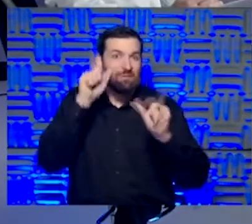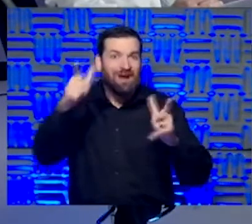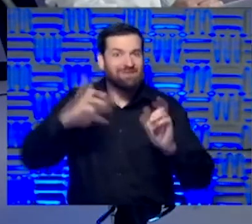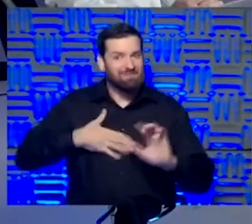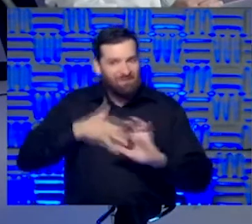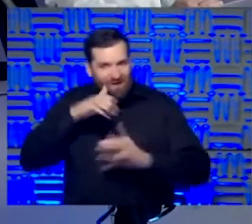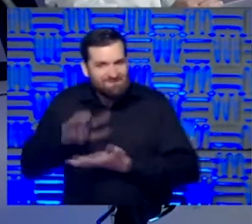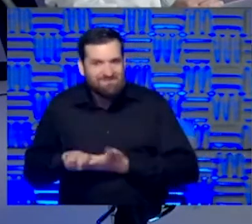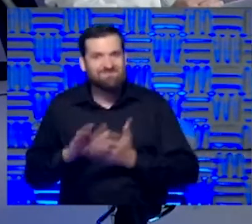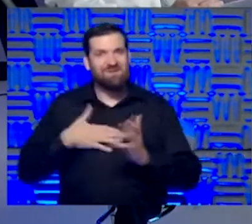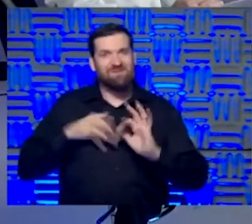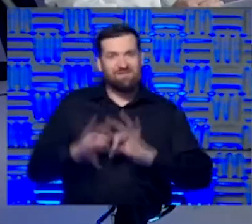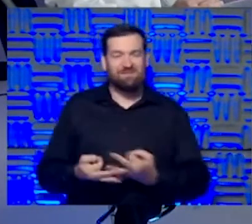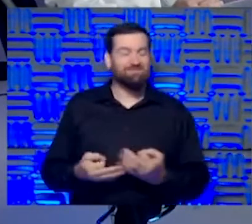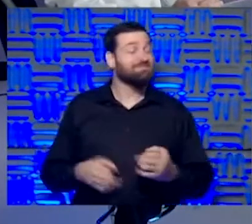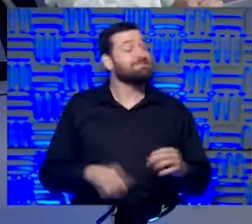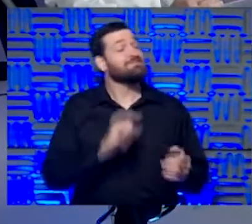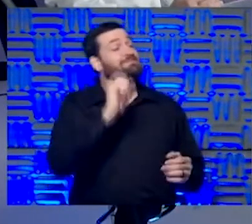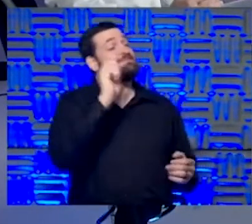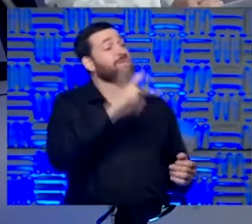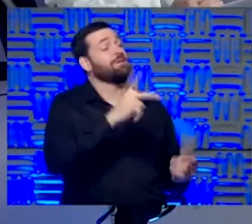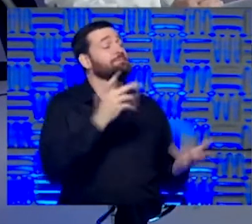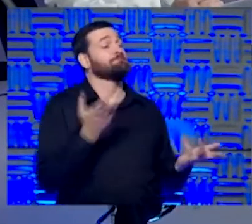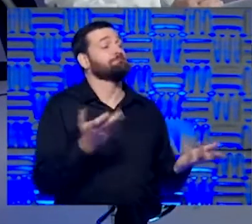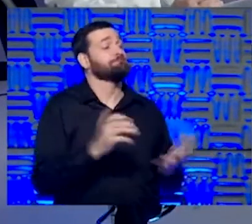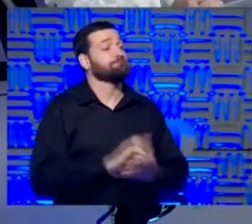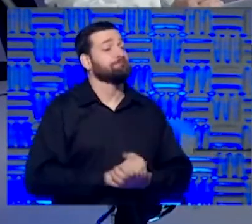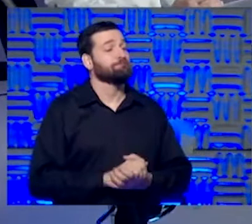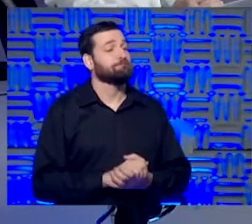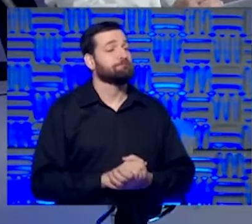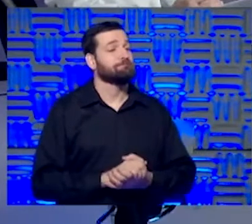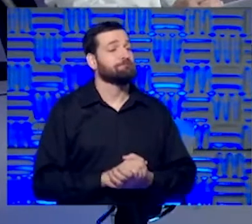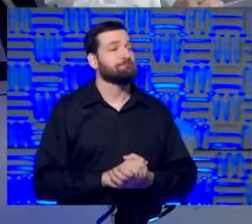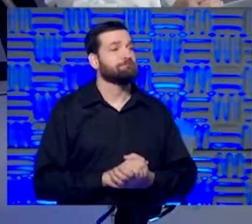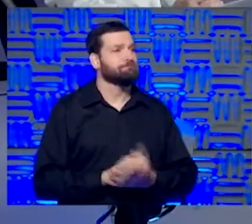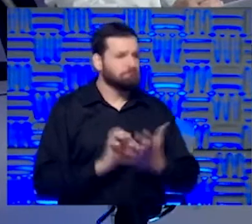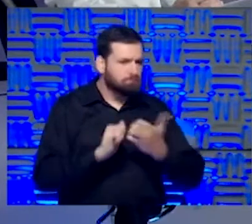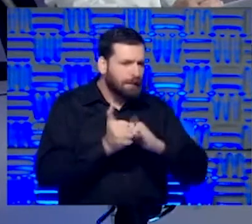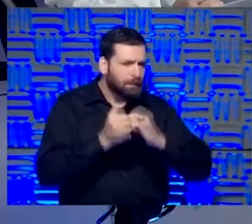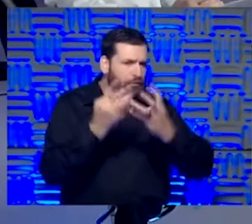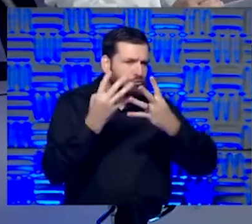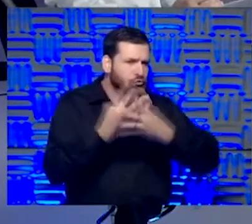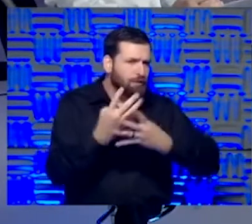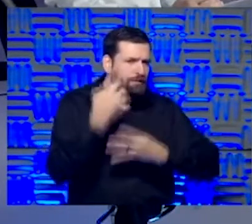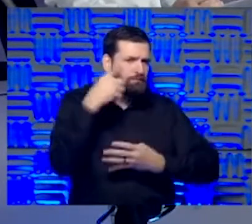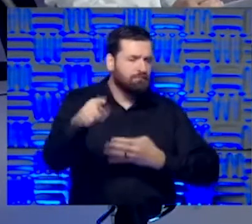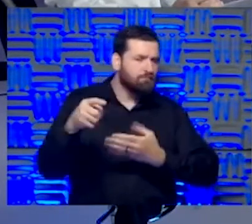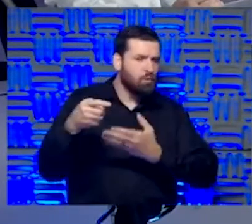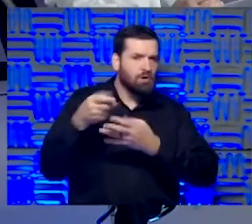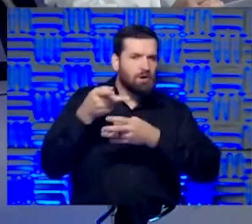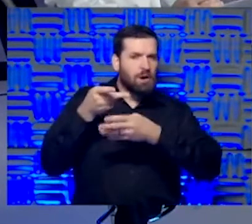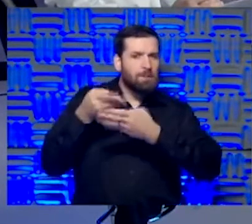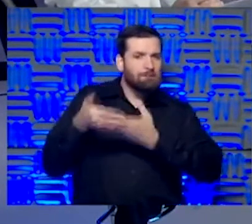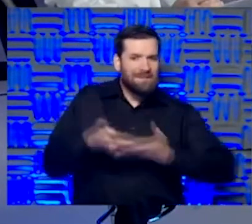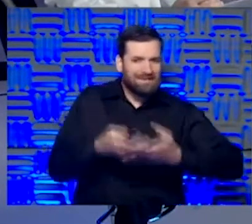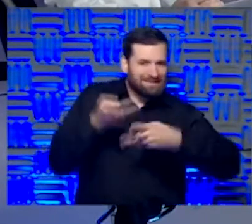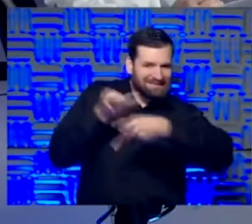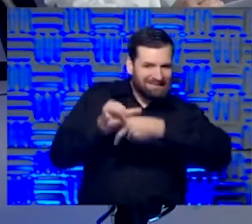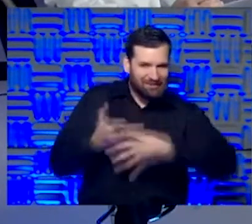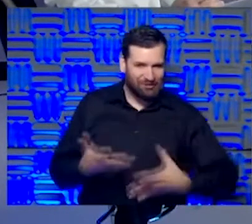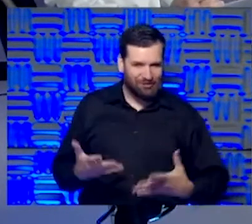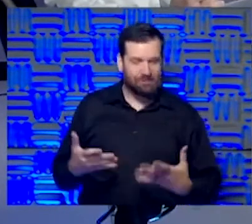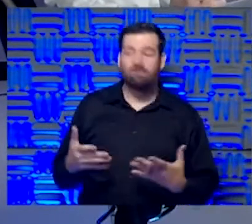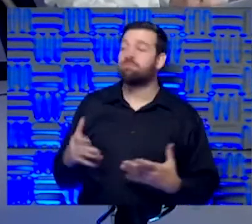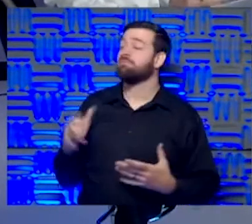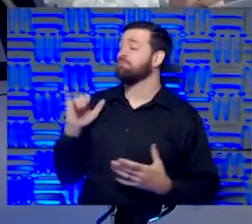family. All right. What about having, how do you screen for a babysitter? Great question. Okay, how do